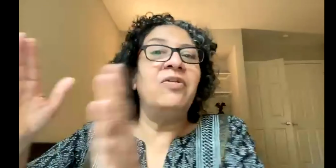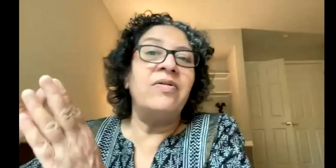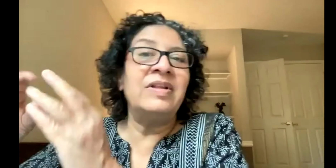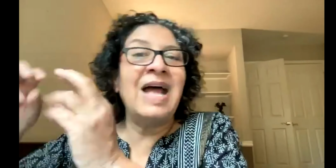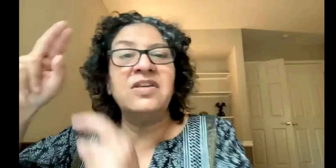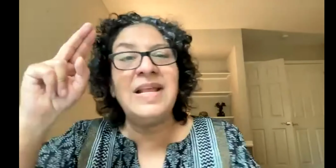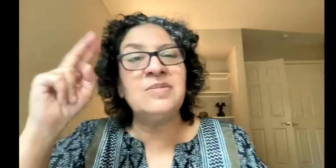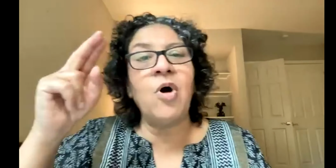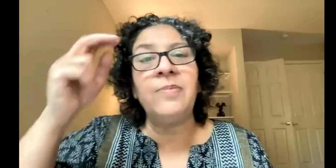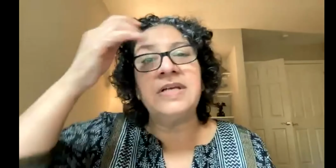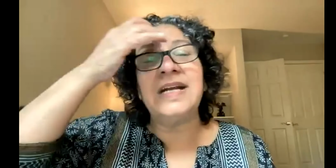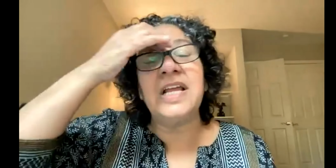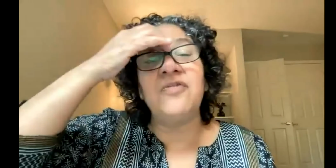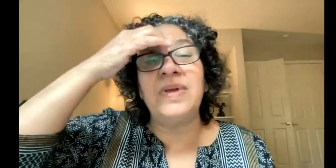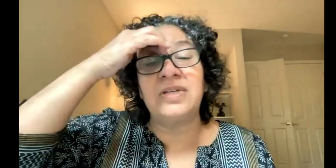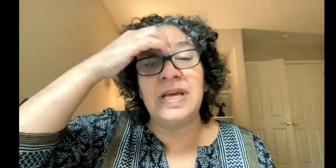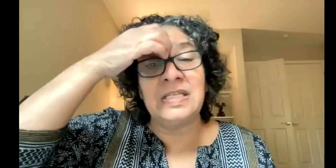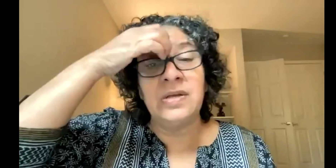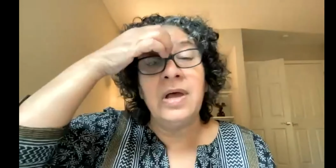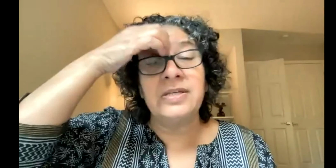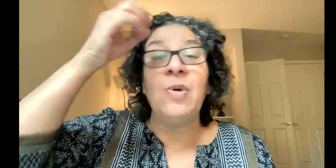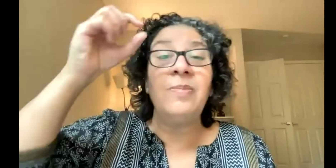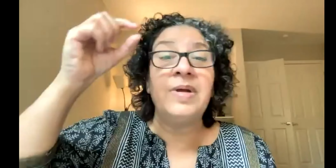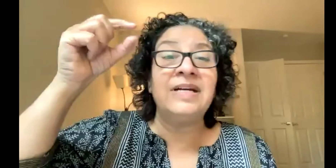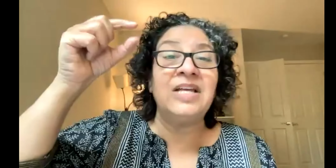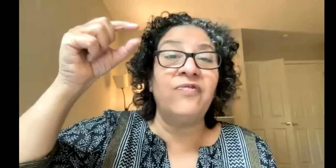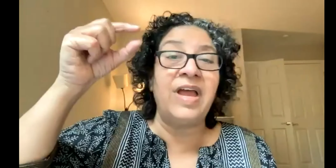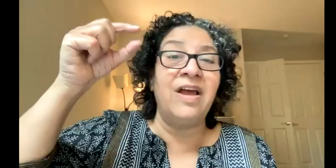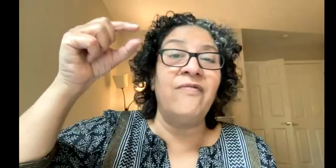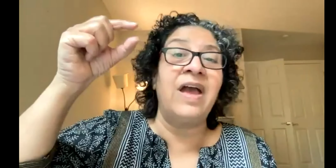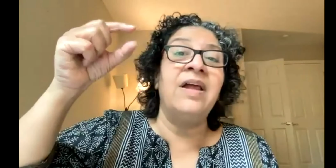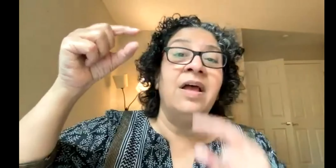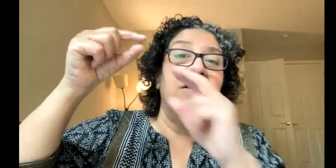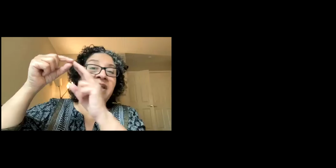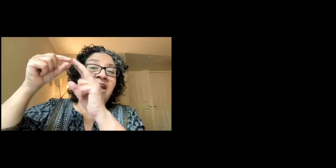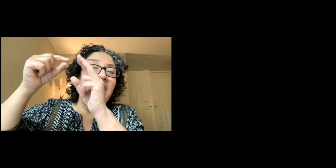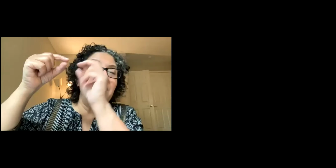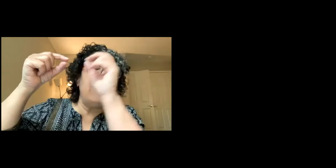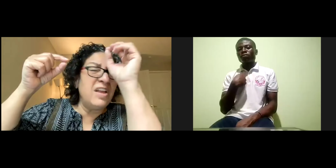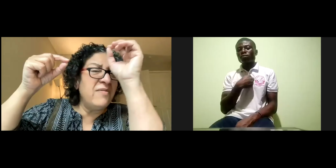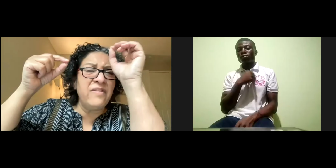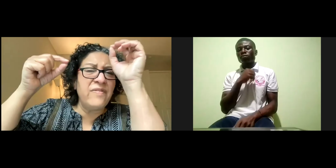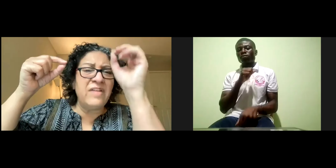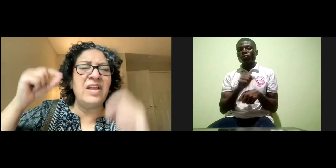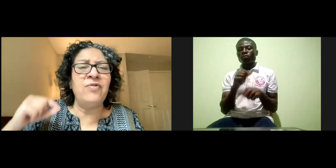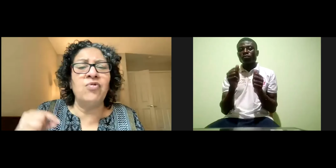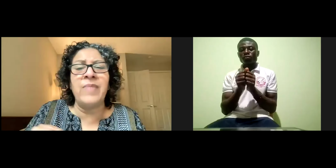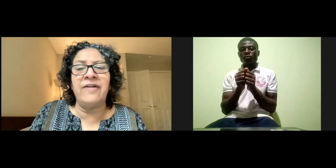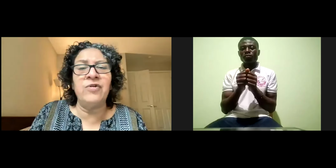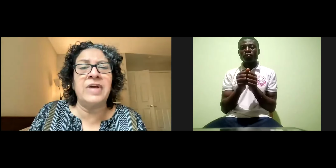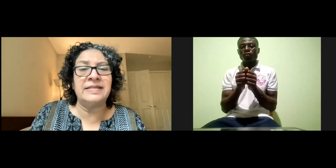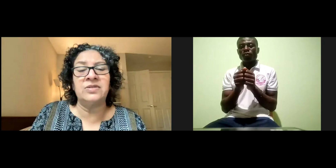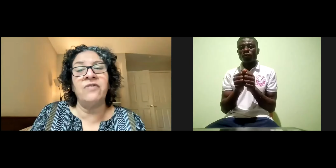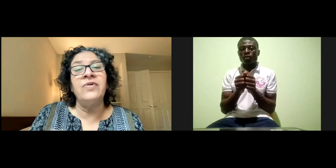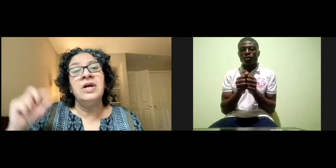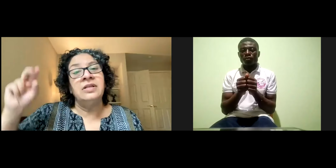we don't, that's a very small percentage of kids, small percentage of area where there may be very